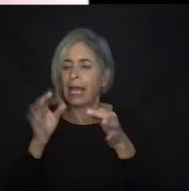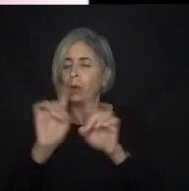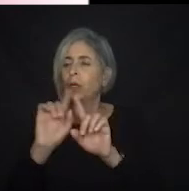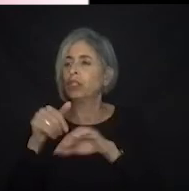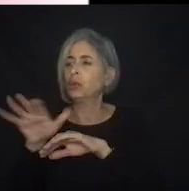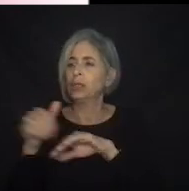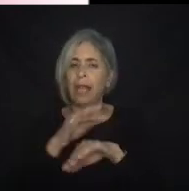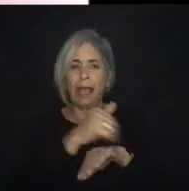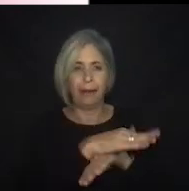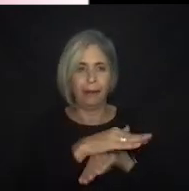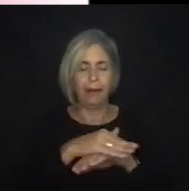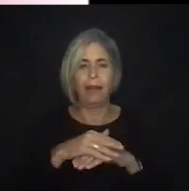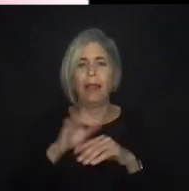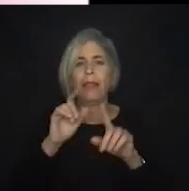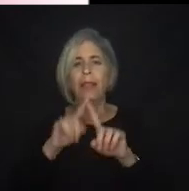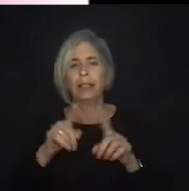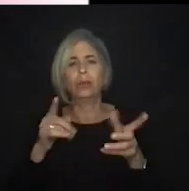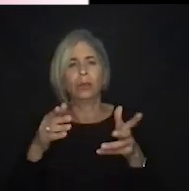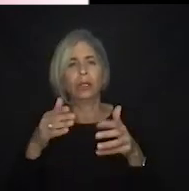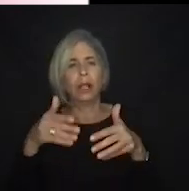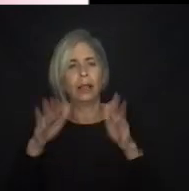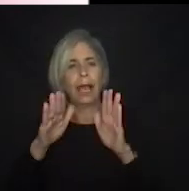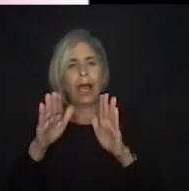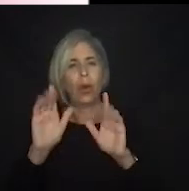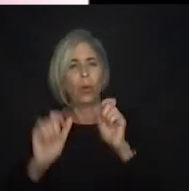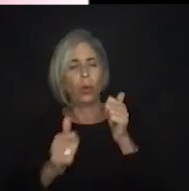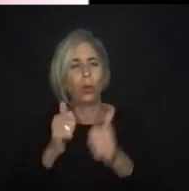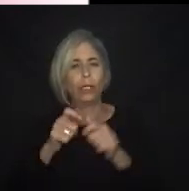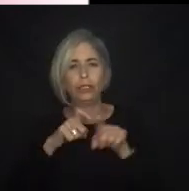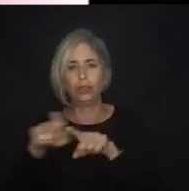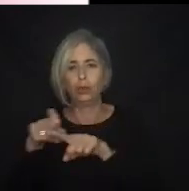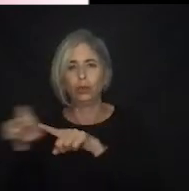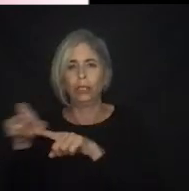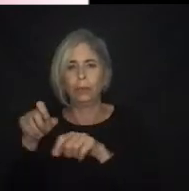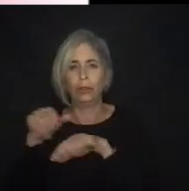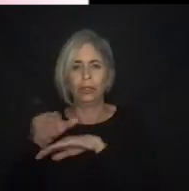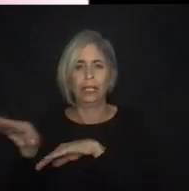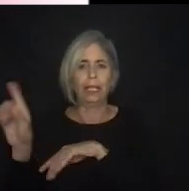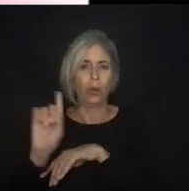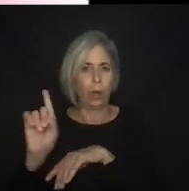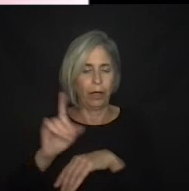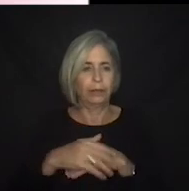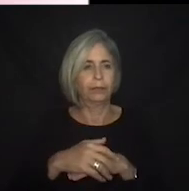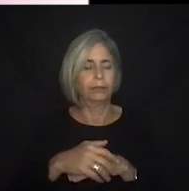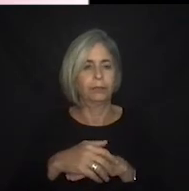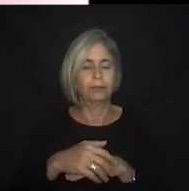end. This stream key will just let Mux know which stream we're actually trying to send our data to.